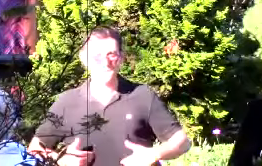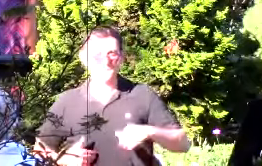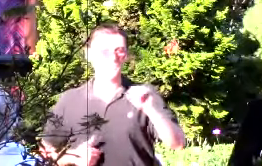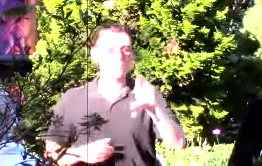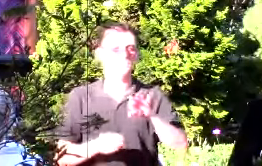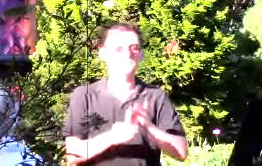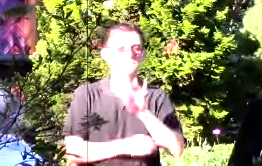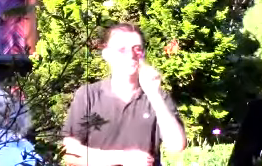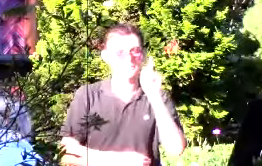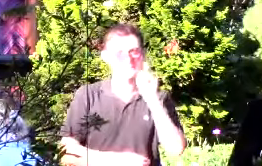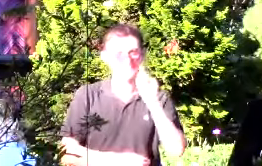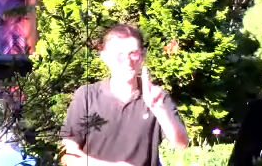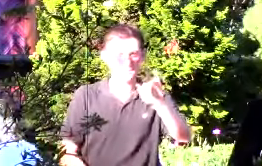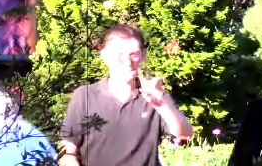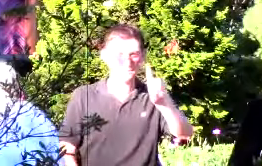Kiddush.